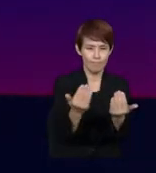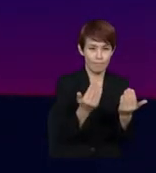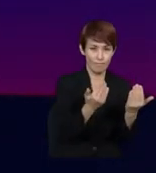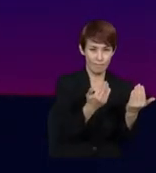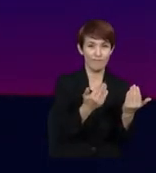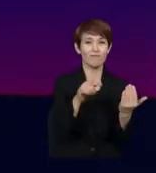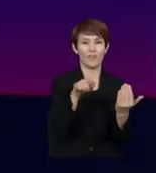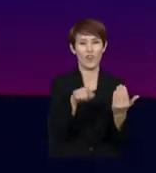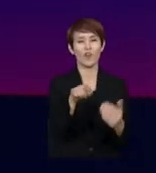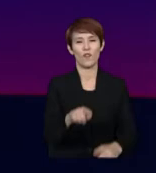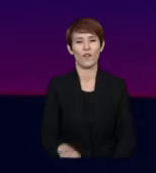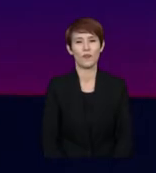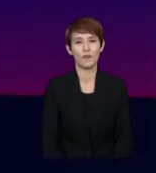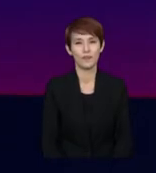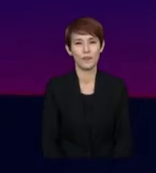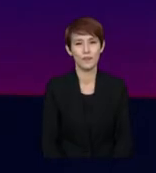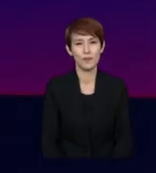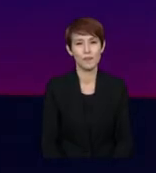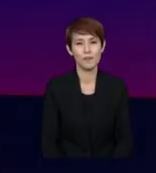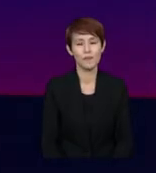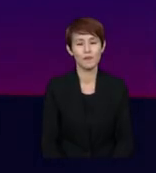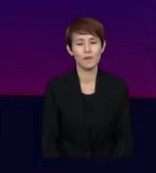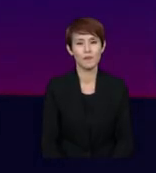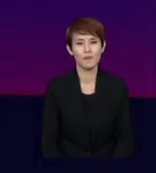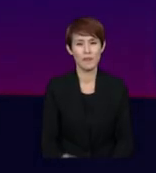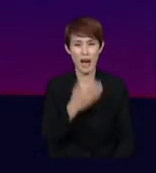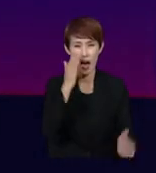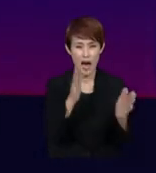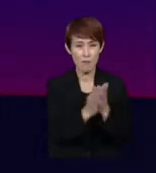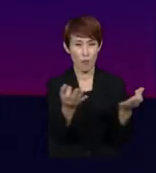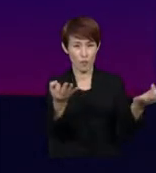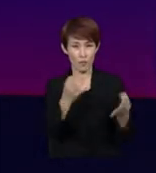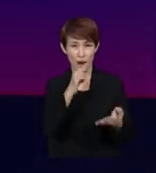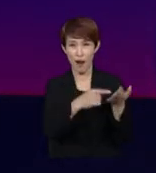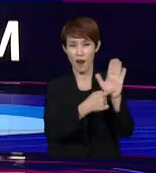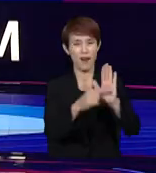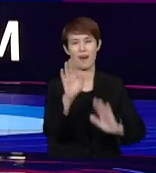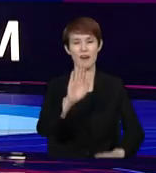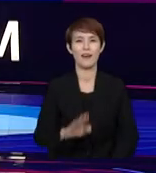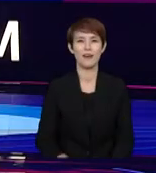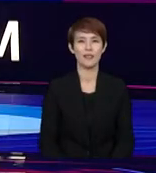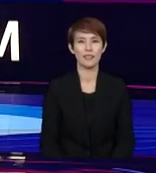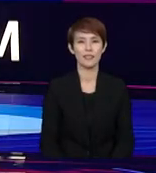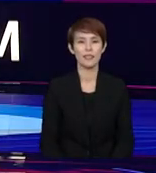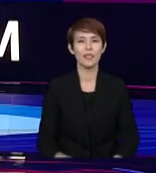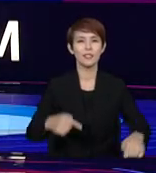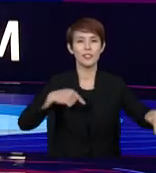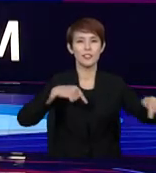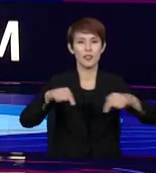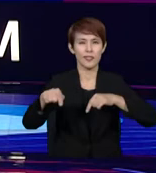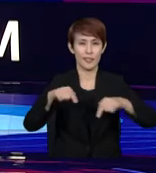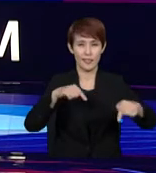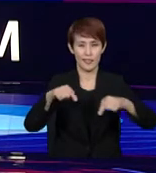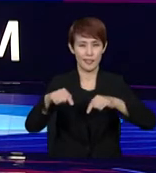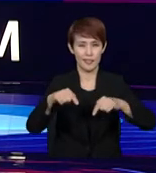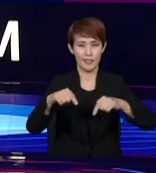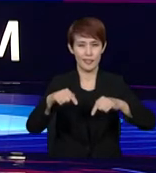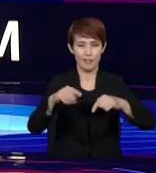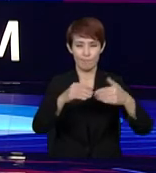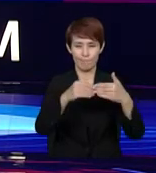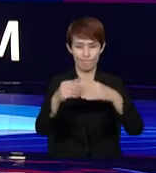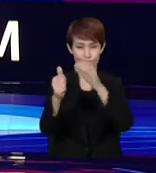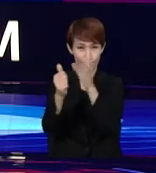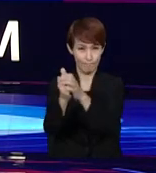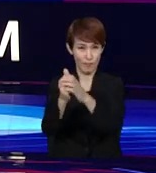course, not everybody agrees, is that populists are basically leaders and parties who allege that they, and only